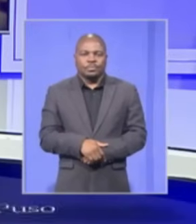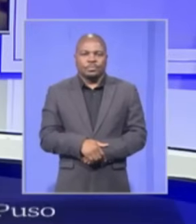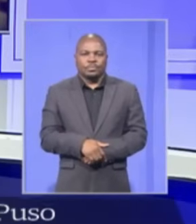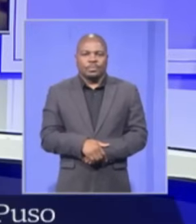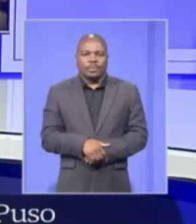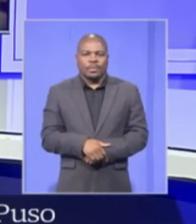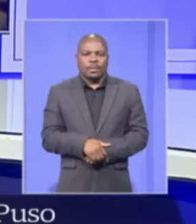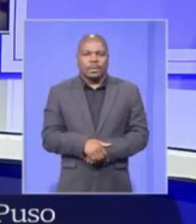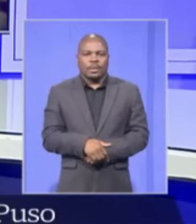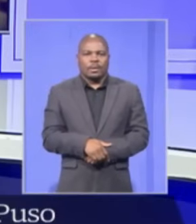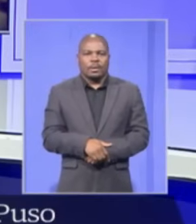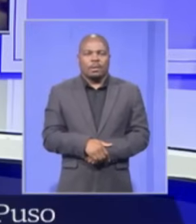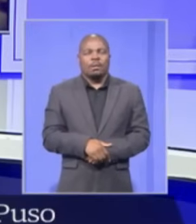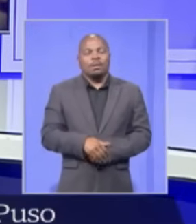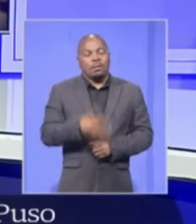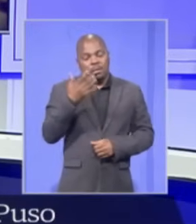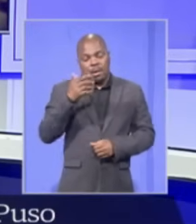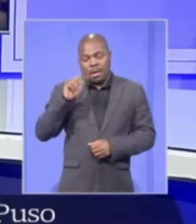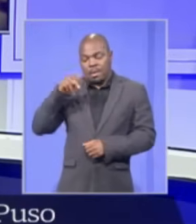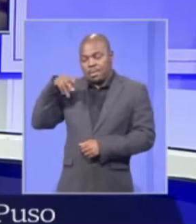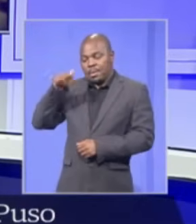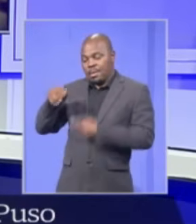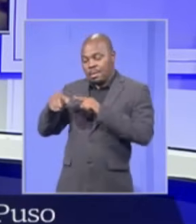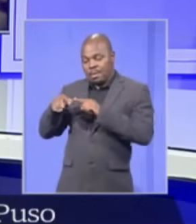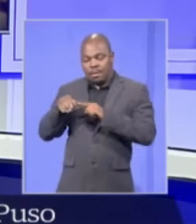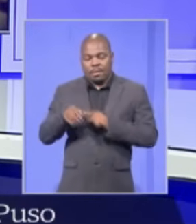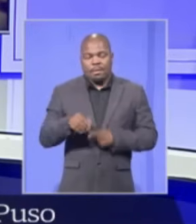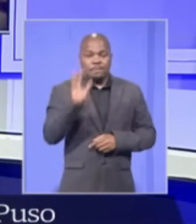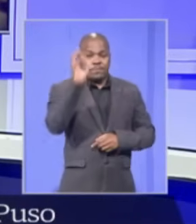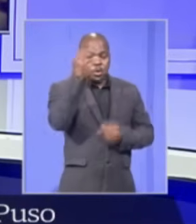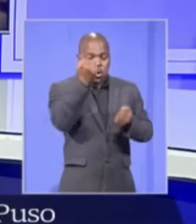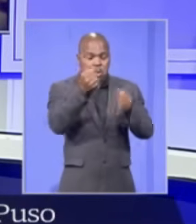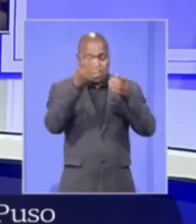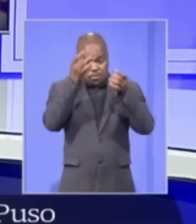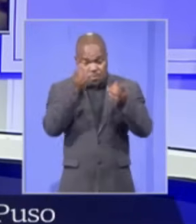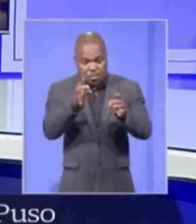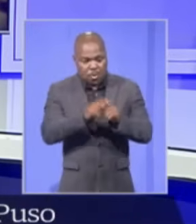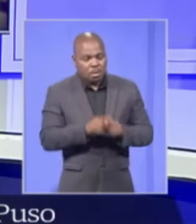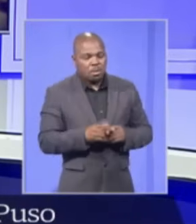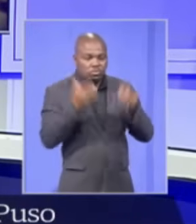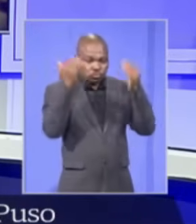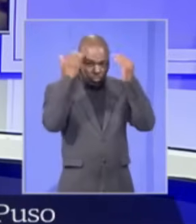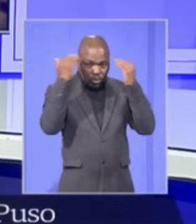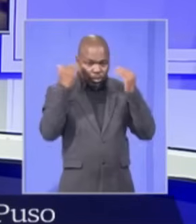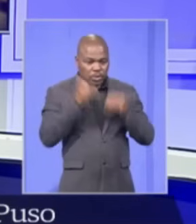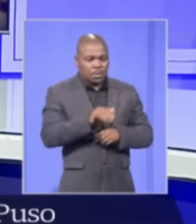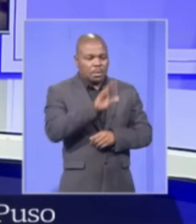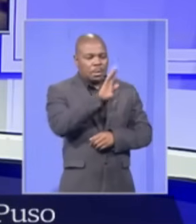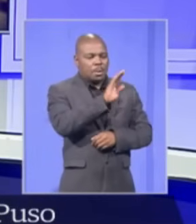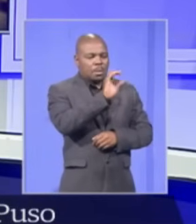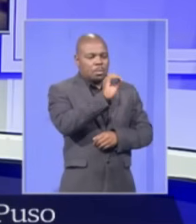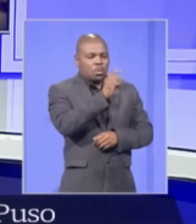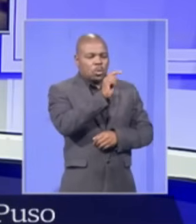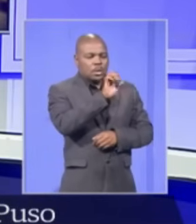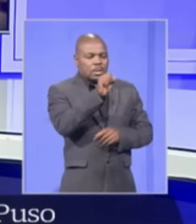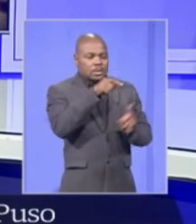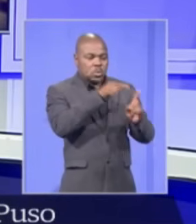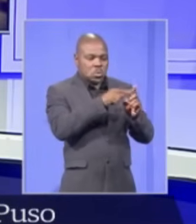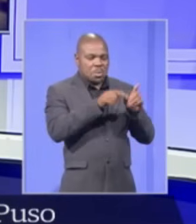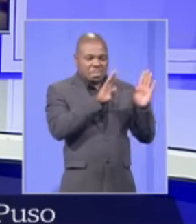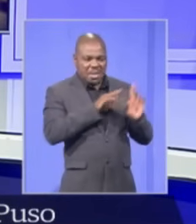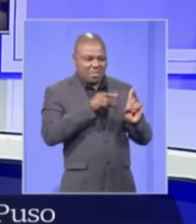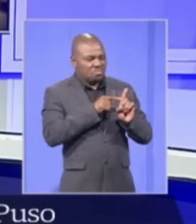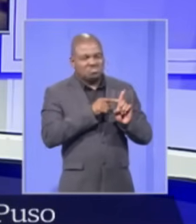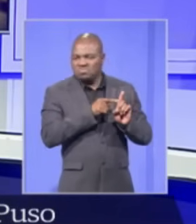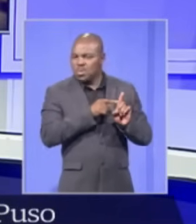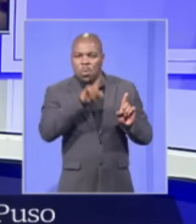Puso e boleletse kgotlatshekelo kgolo ya Free State gore maitsholo a mmueledi Lawrence Hodes ga amogelesege morago ga gore a